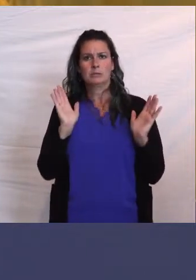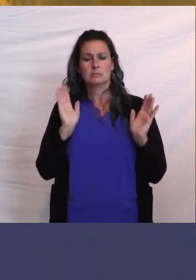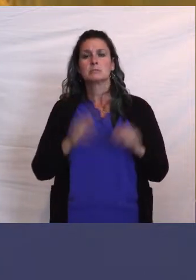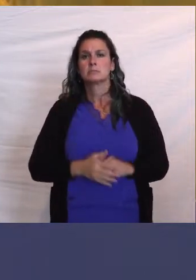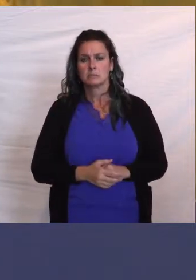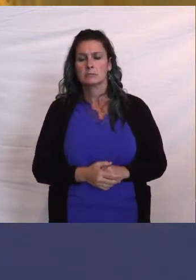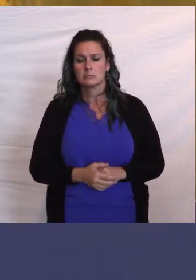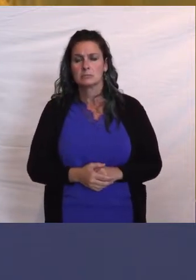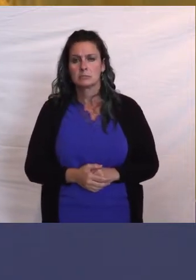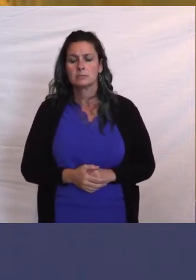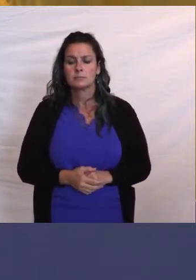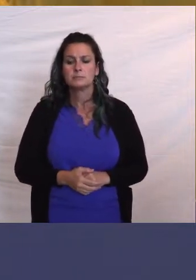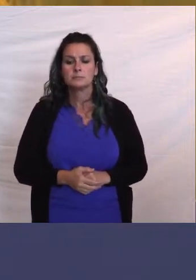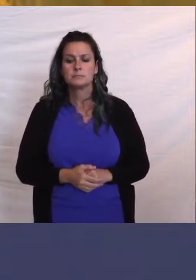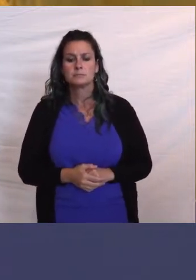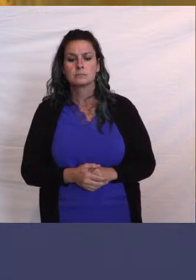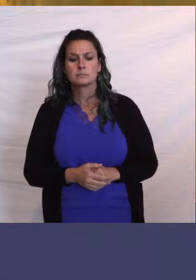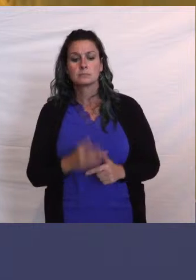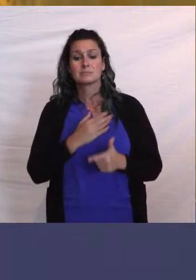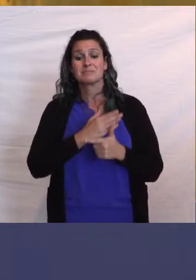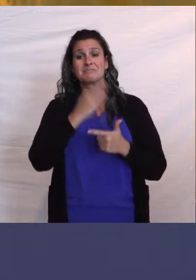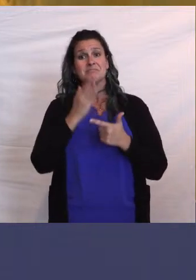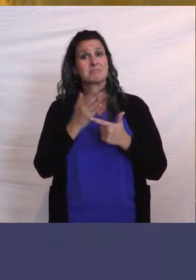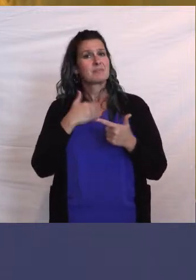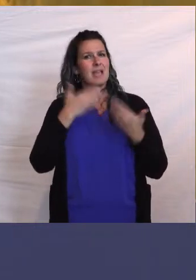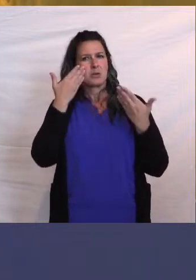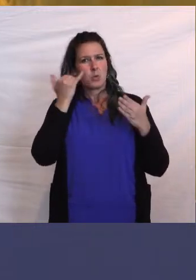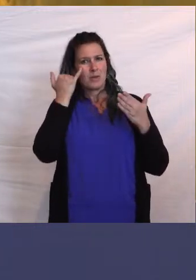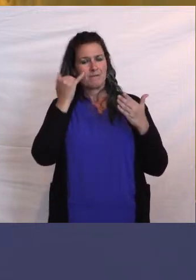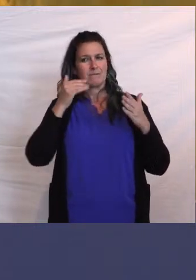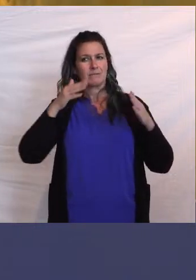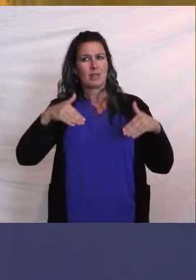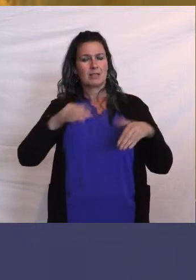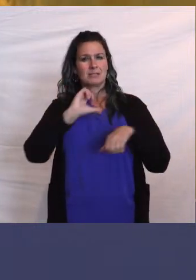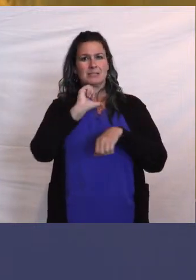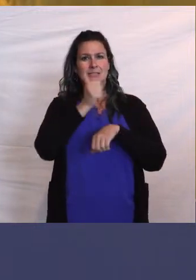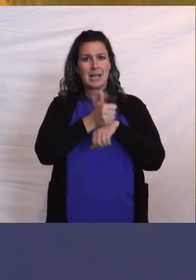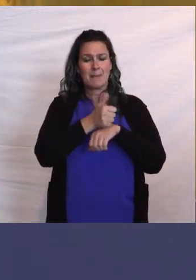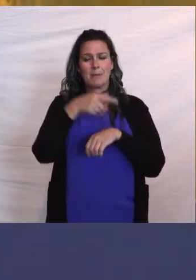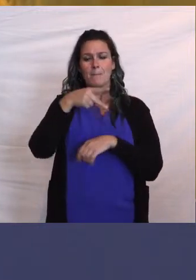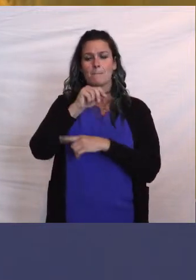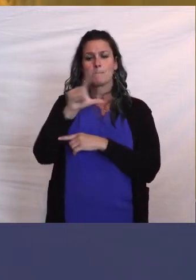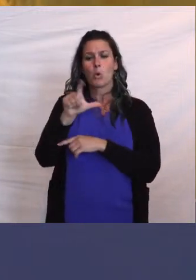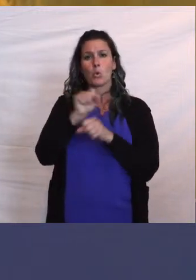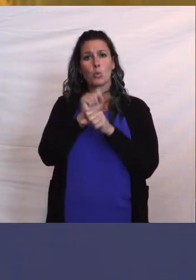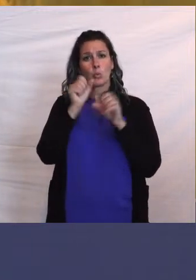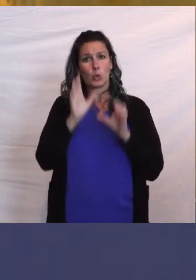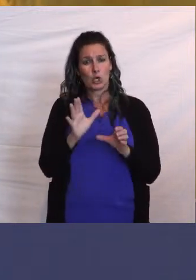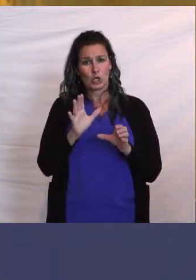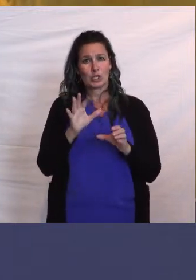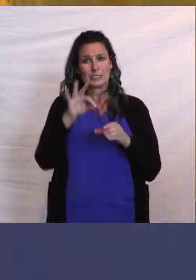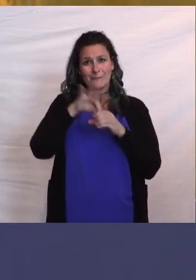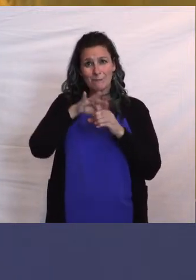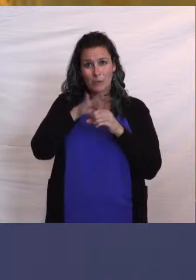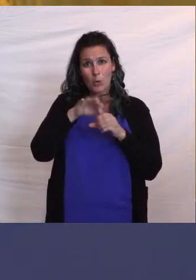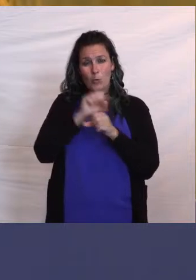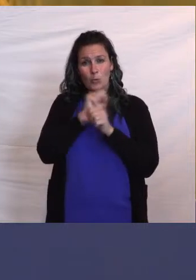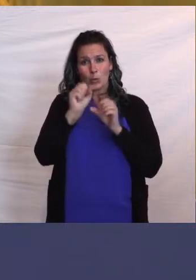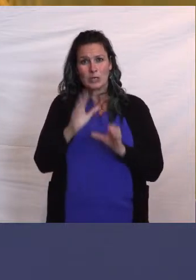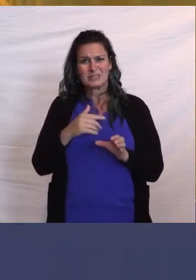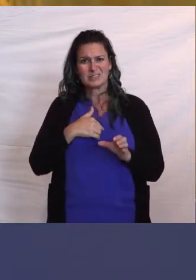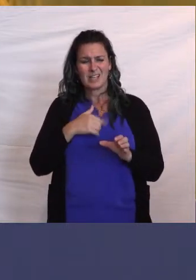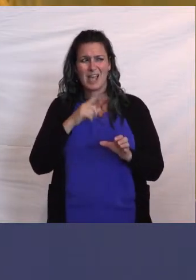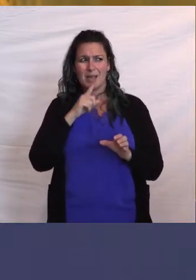same approach. I don't know that we've laid out the parameters for poll workers, but I'll be very surprised if we're not requiring them to